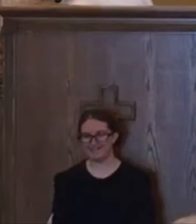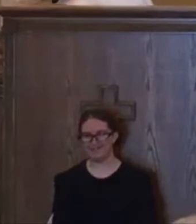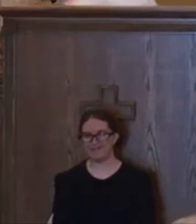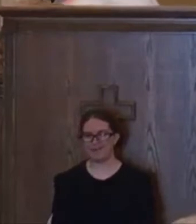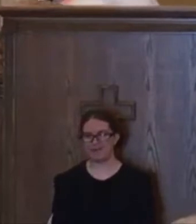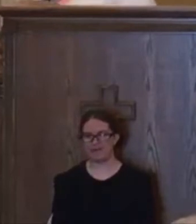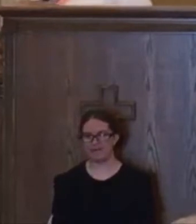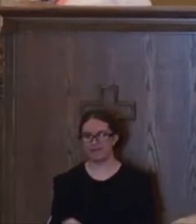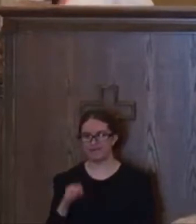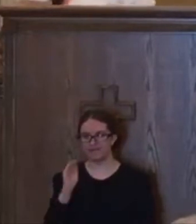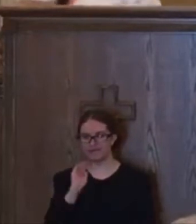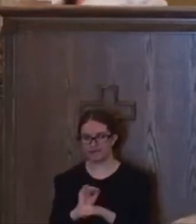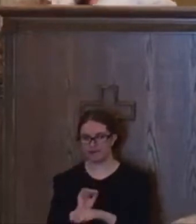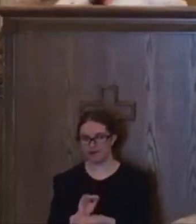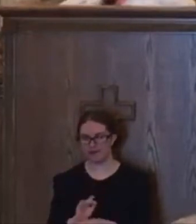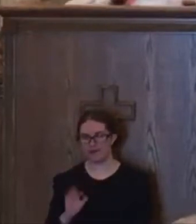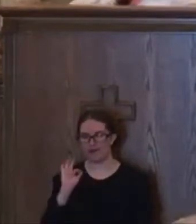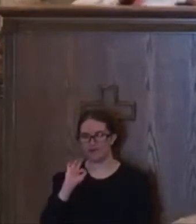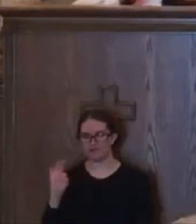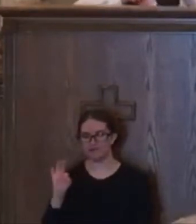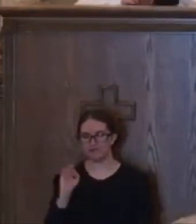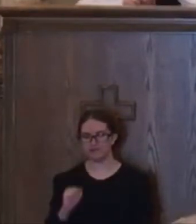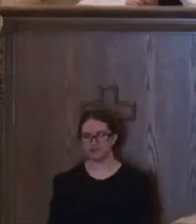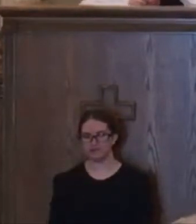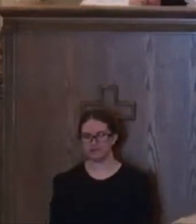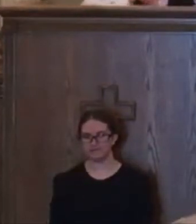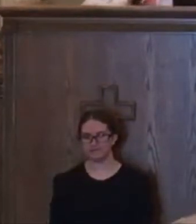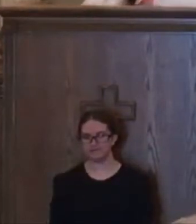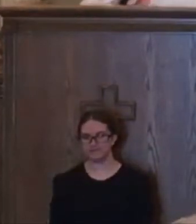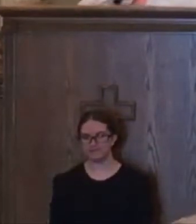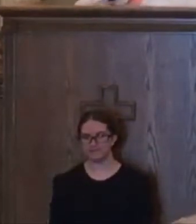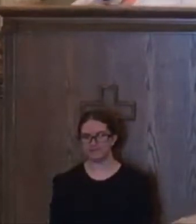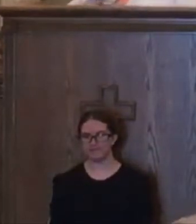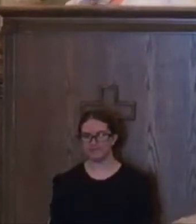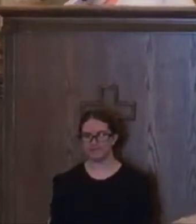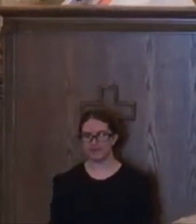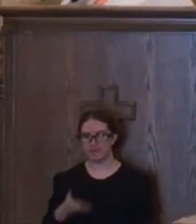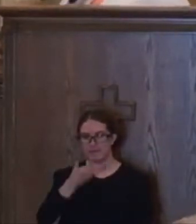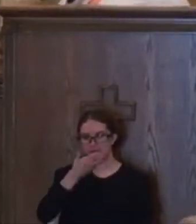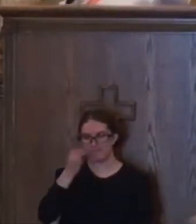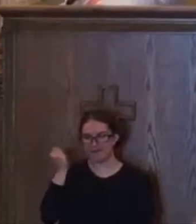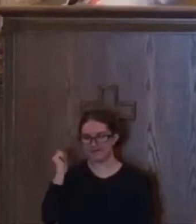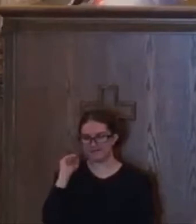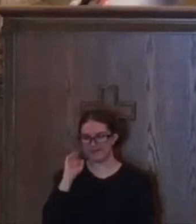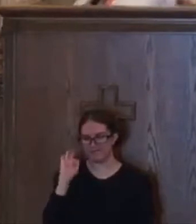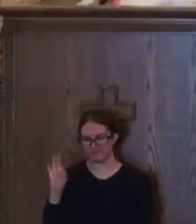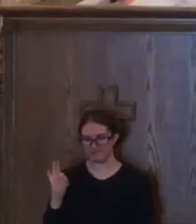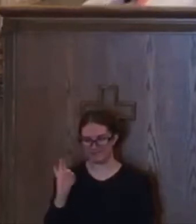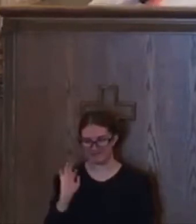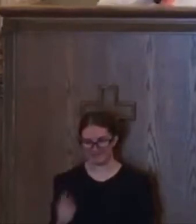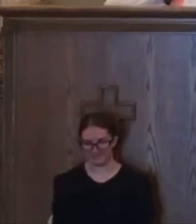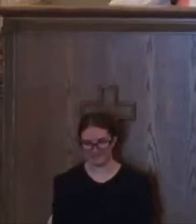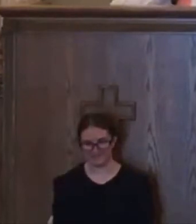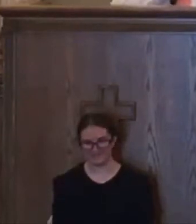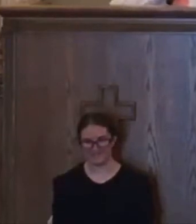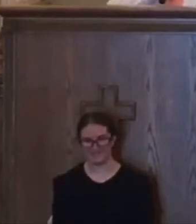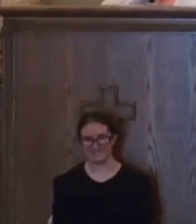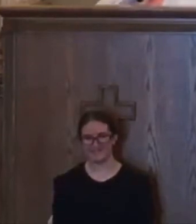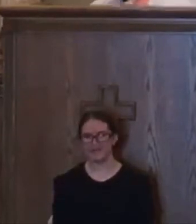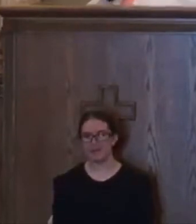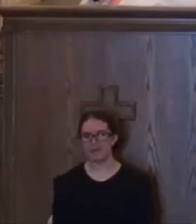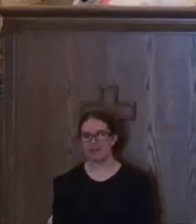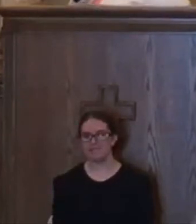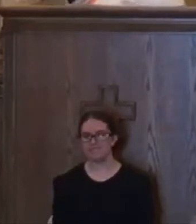She was there the night when I was preaching. Amen. And I'm guessing that was the best message I ever preached. Hallelujah.